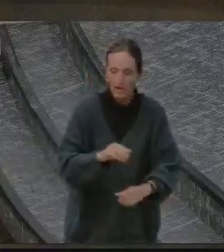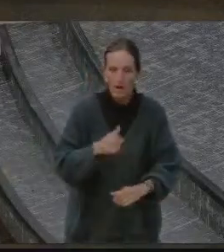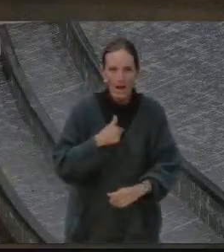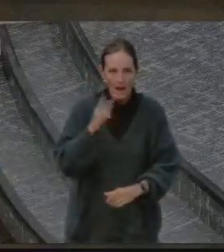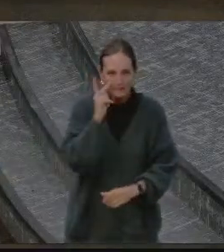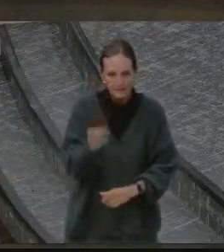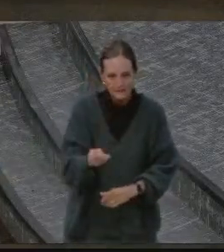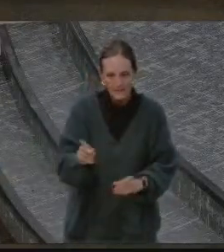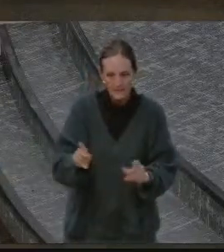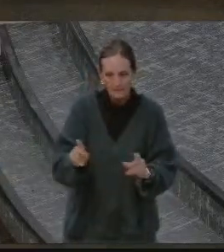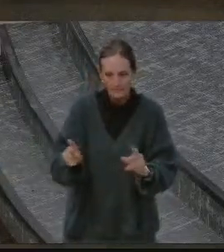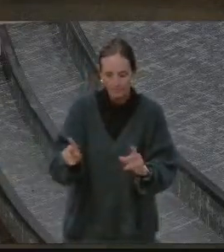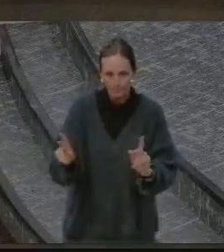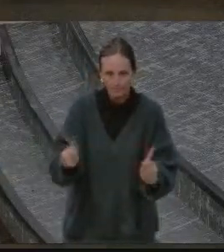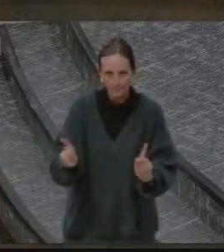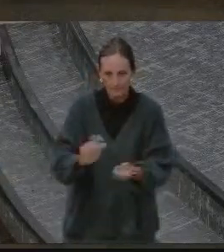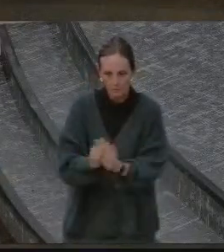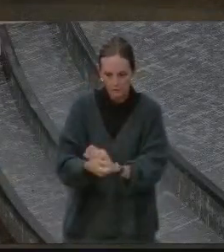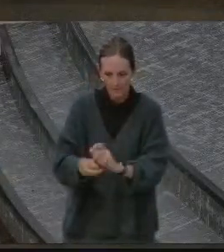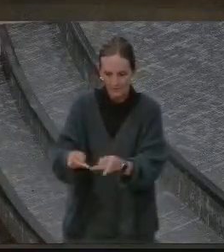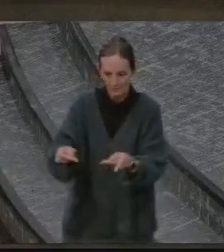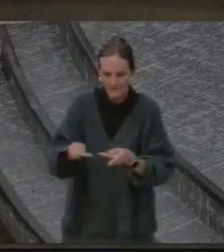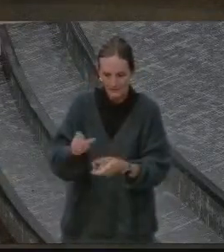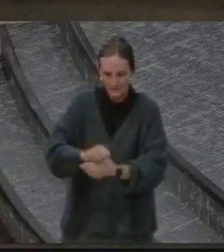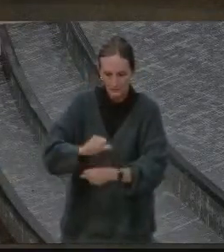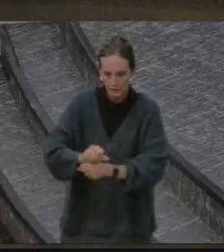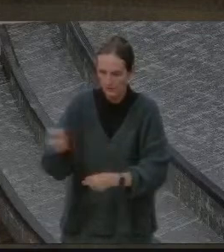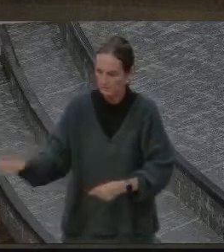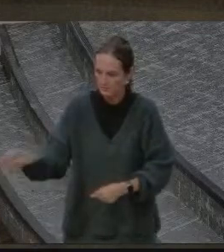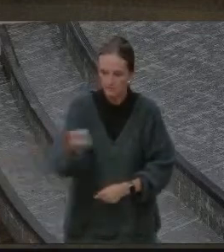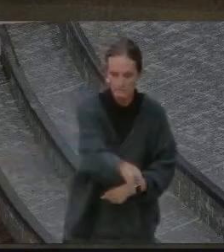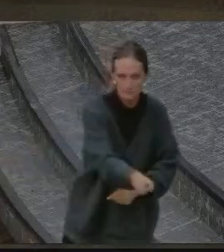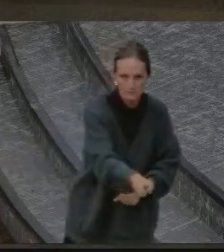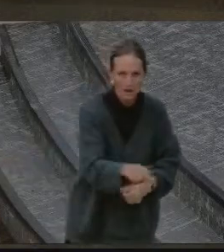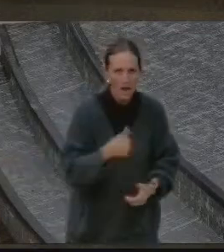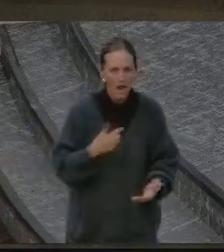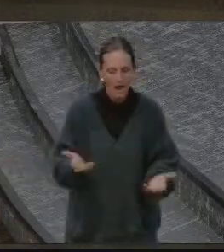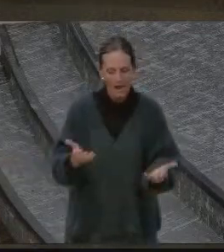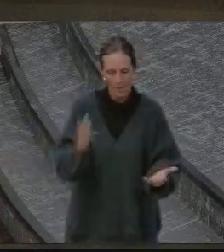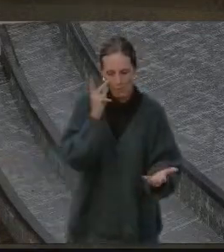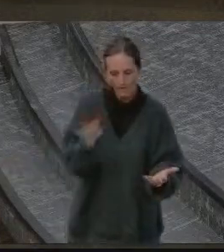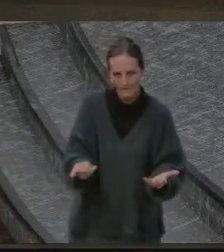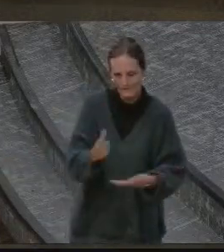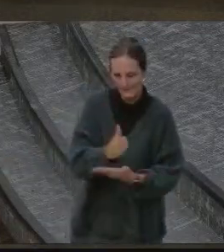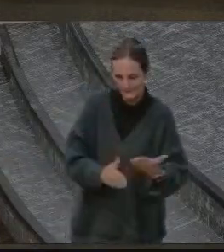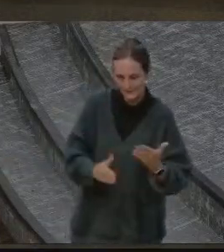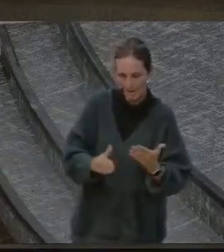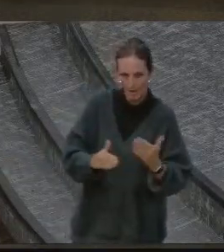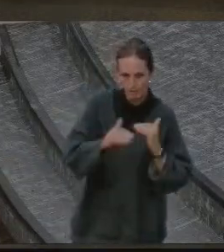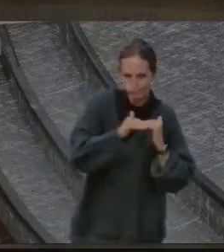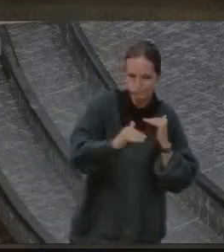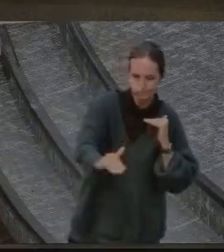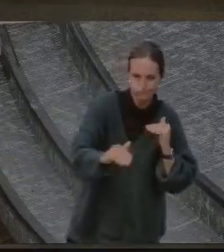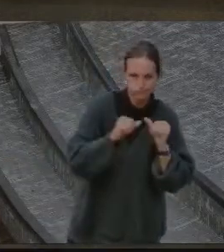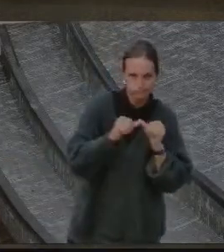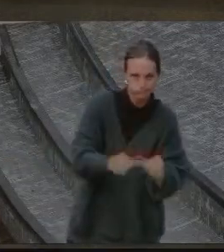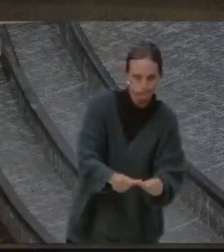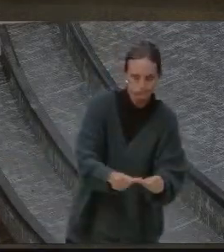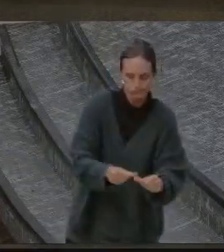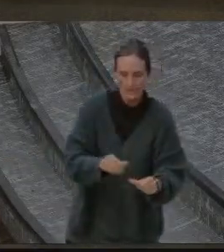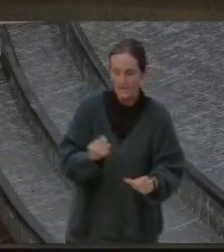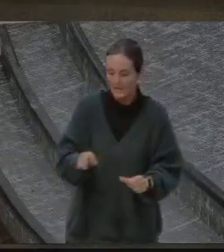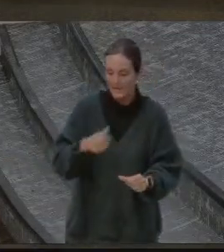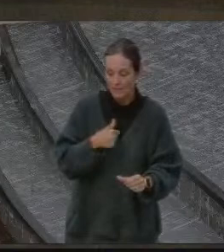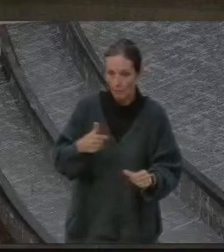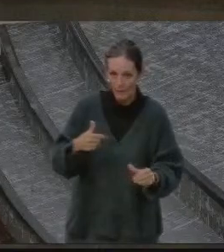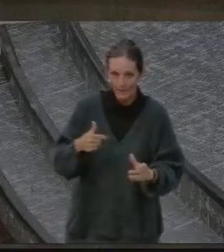other positions, and I just want to see that there is some stability in us continually to put money in